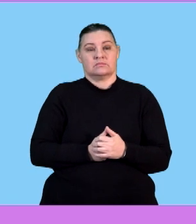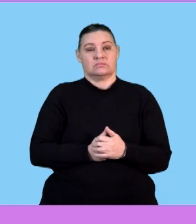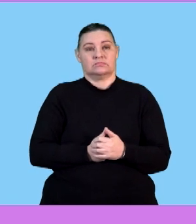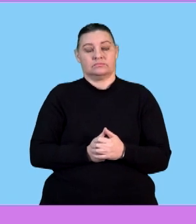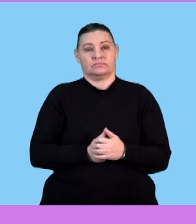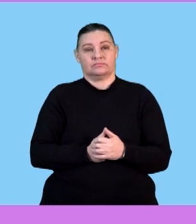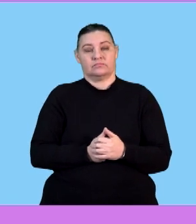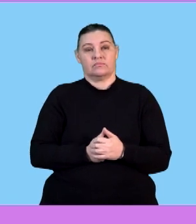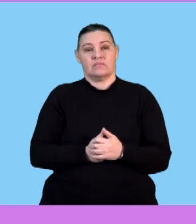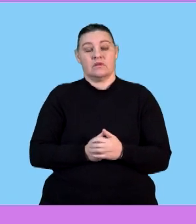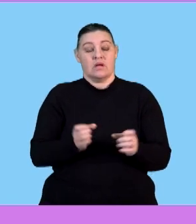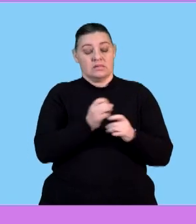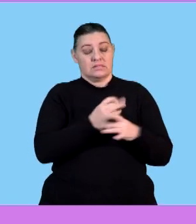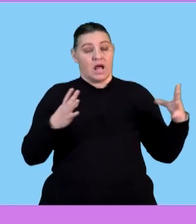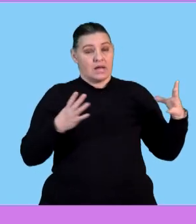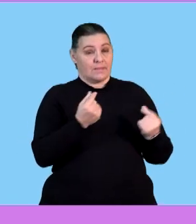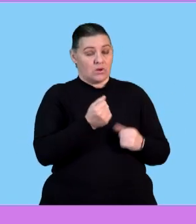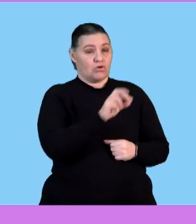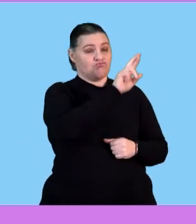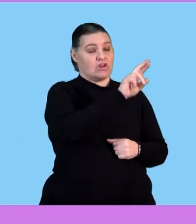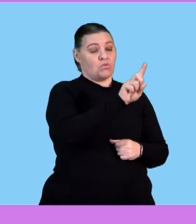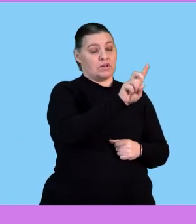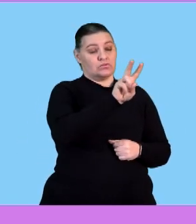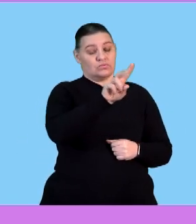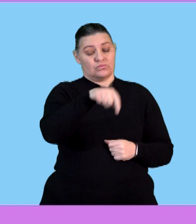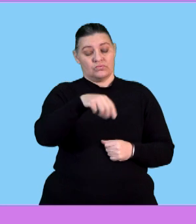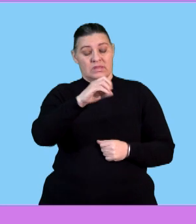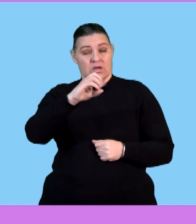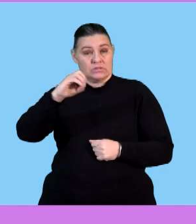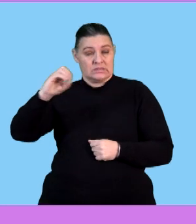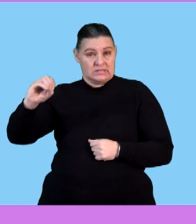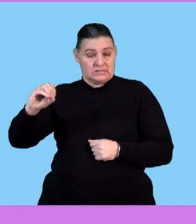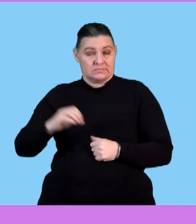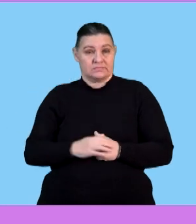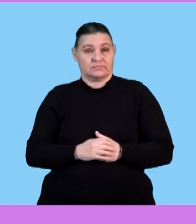right, we'll take the starting amount of 12,000 Rand.